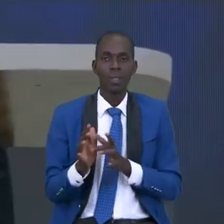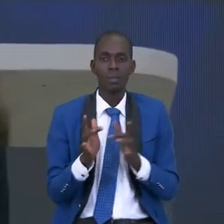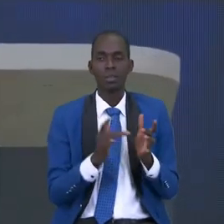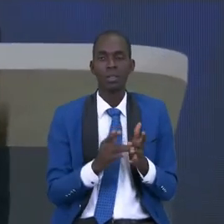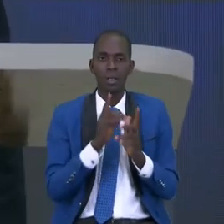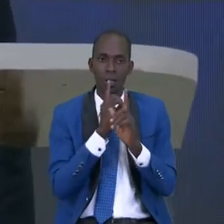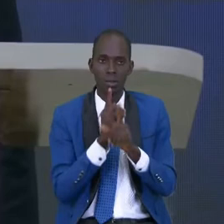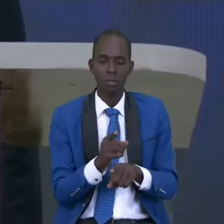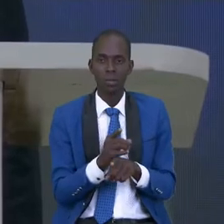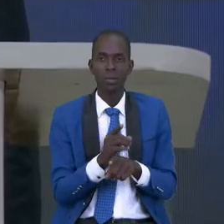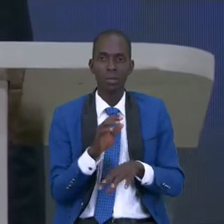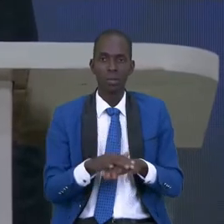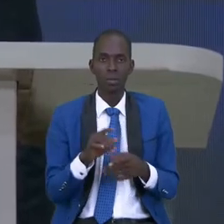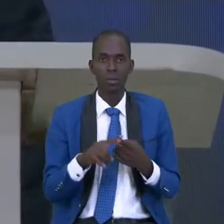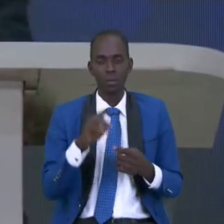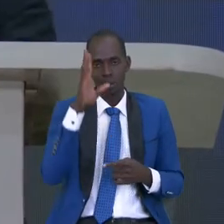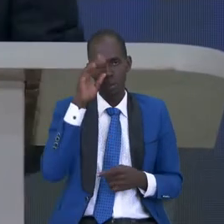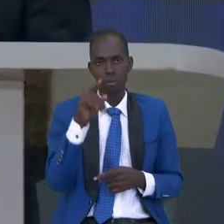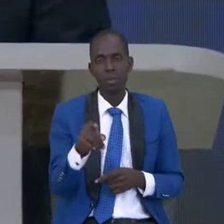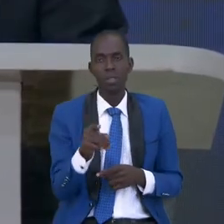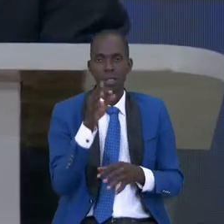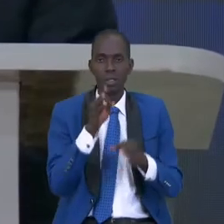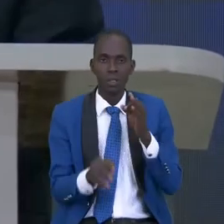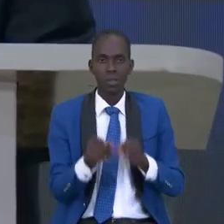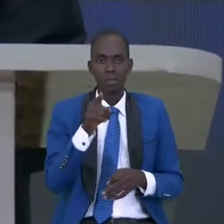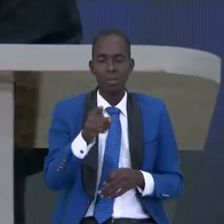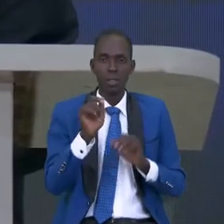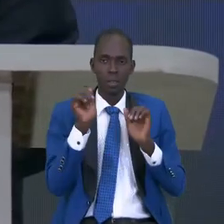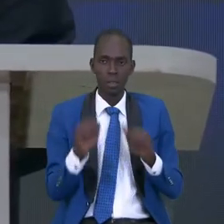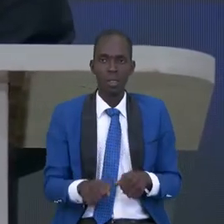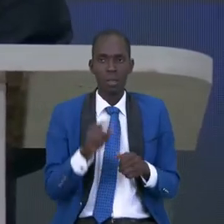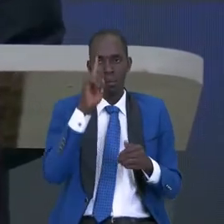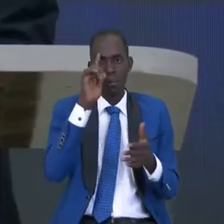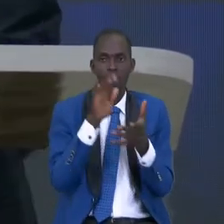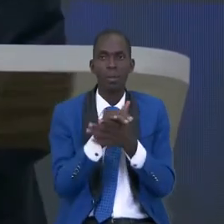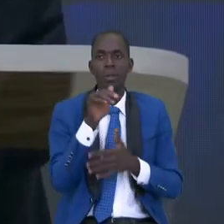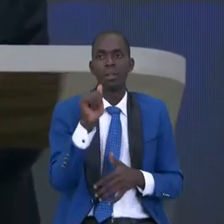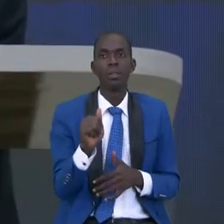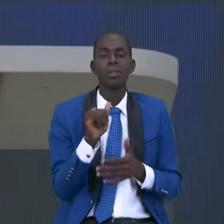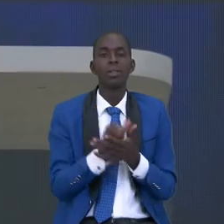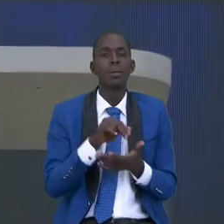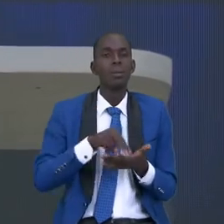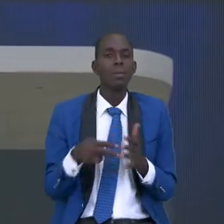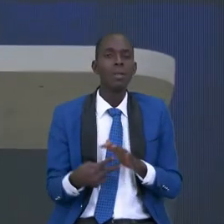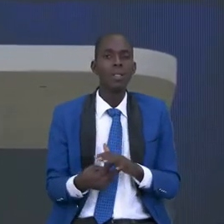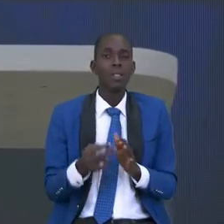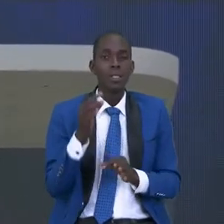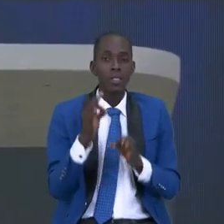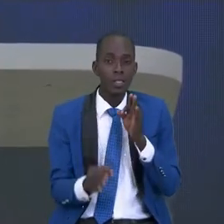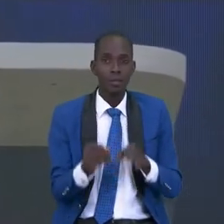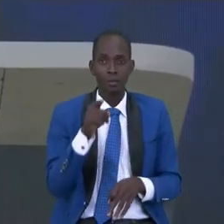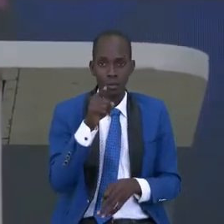Jesus said unto him, if thou canst believe, that means if